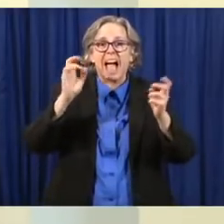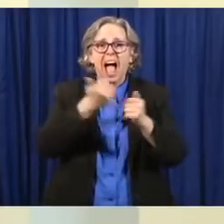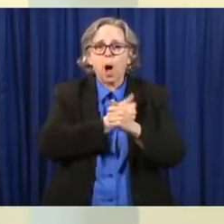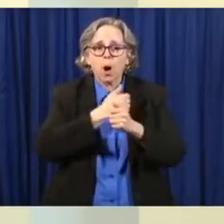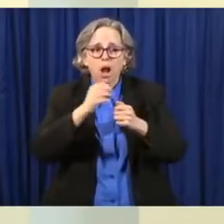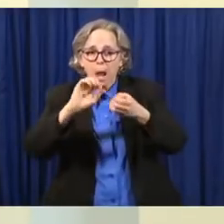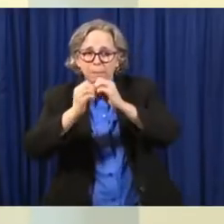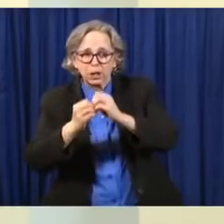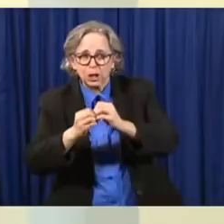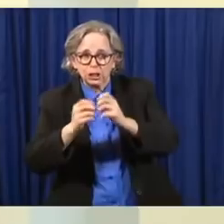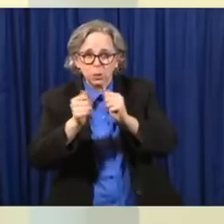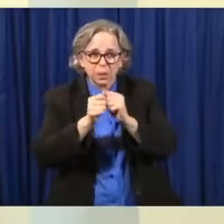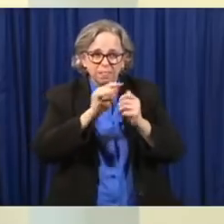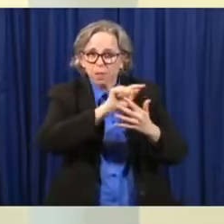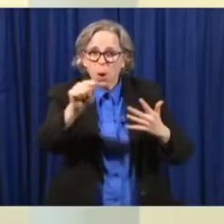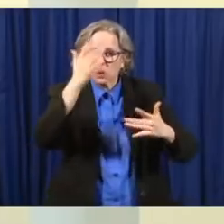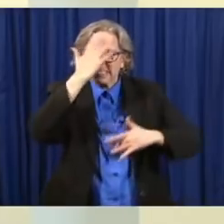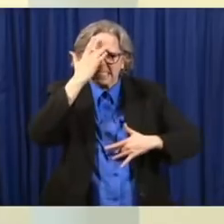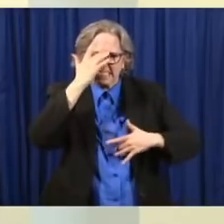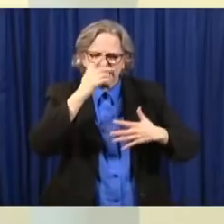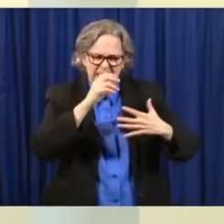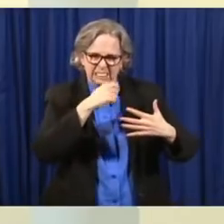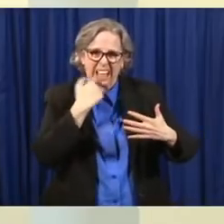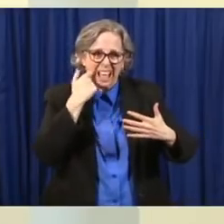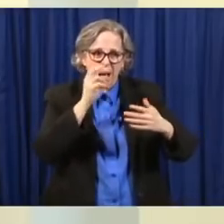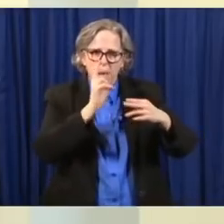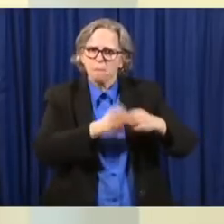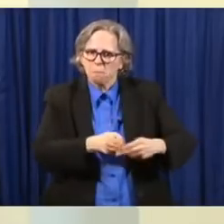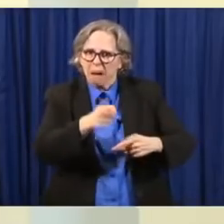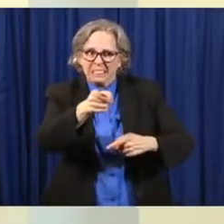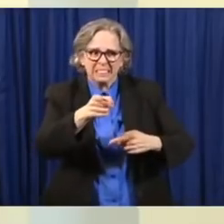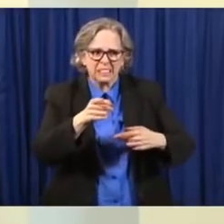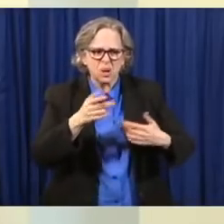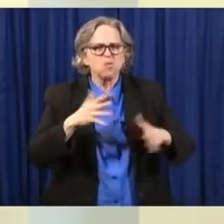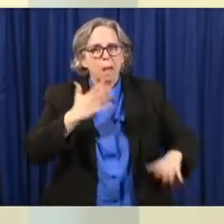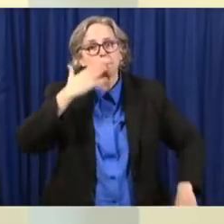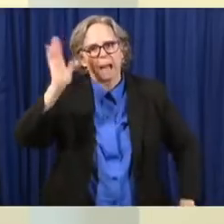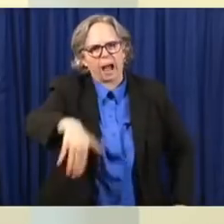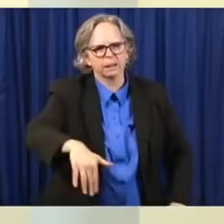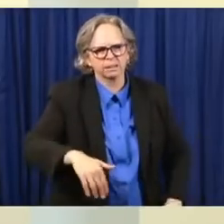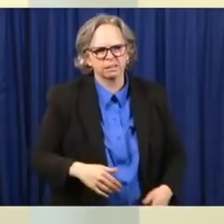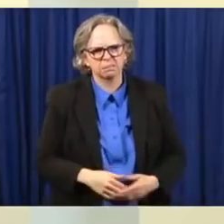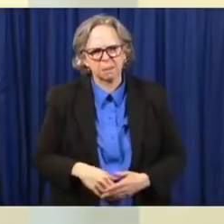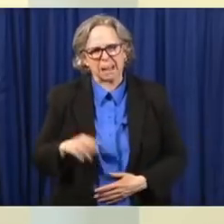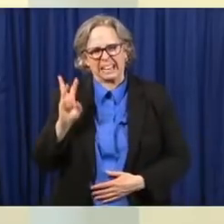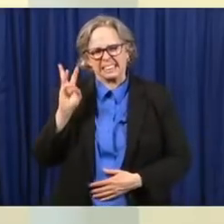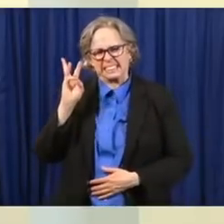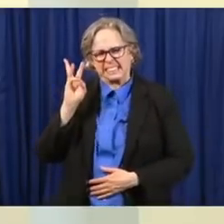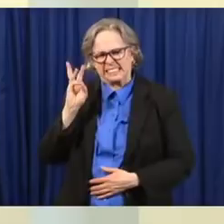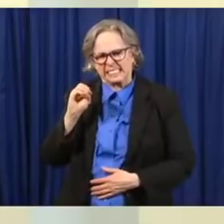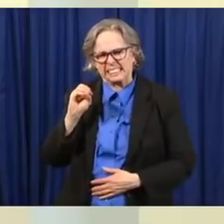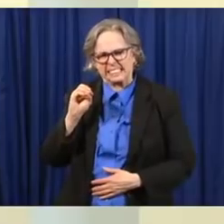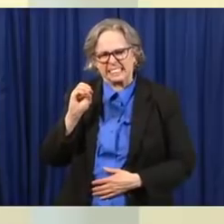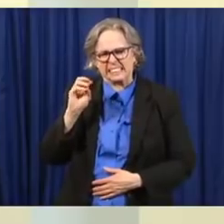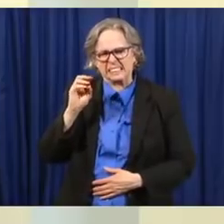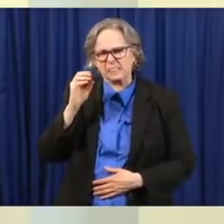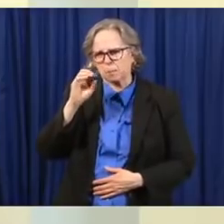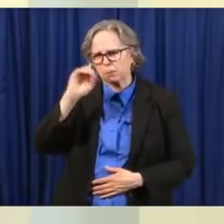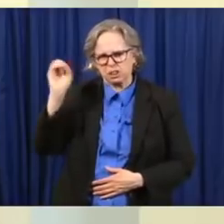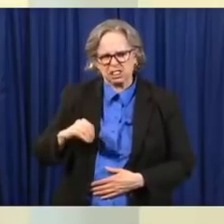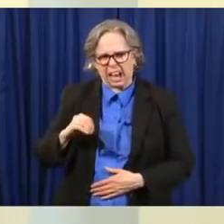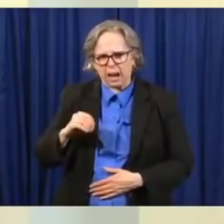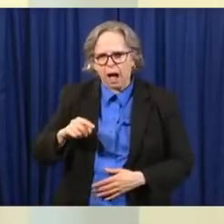mentioned. So I forget, I looked at some numbers, but some 60% of us have at least one of those risk